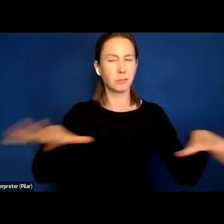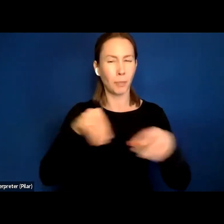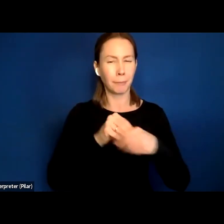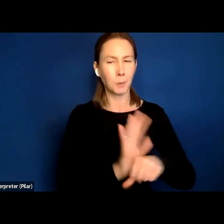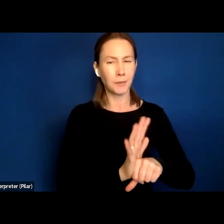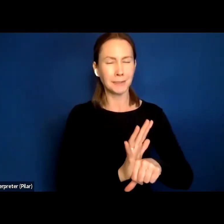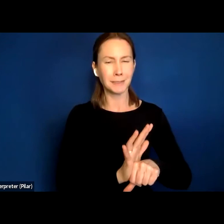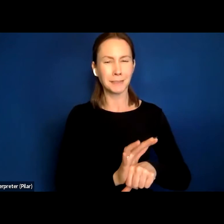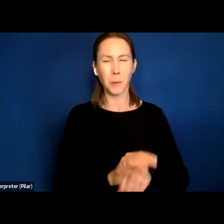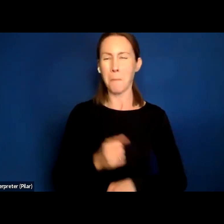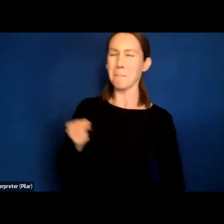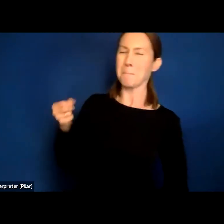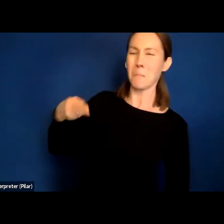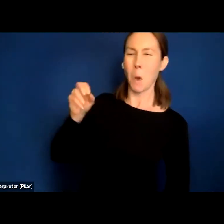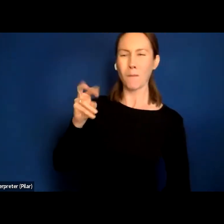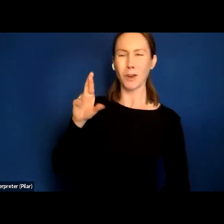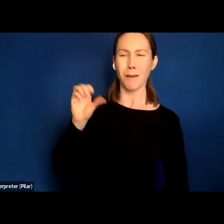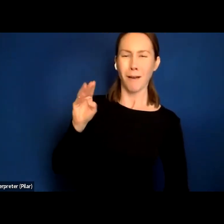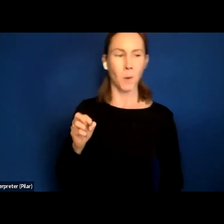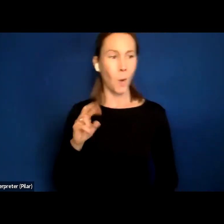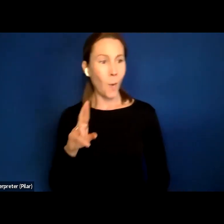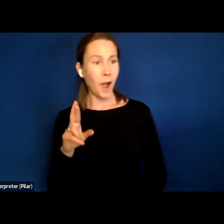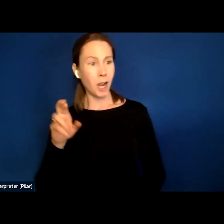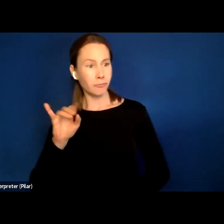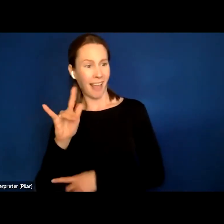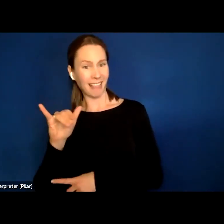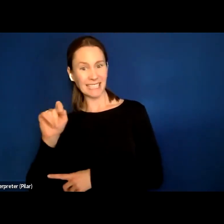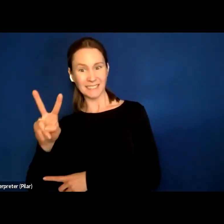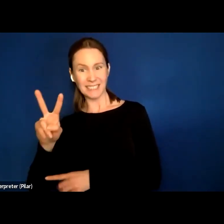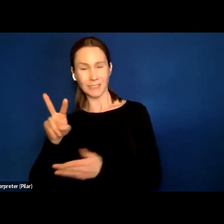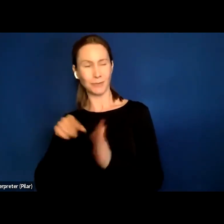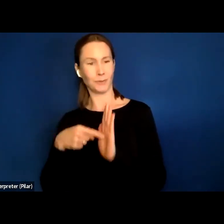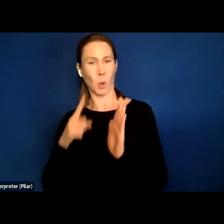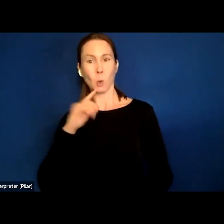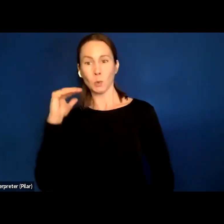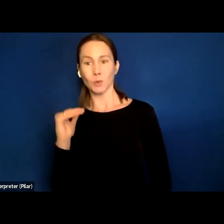or in the reality TV shows that feature little people as spectacles to be gawked at.